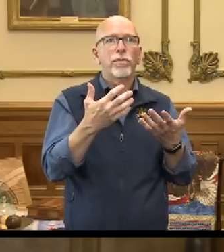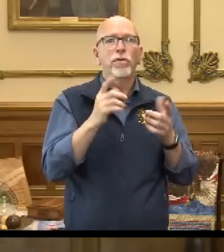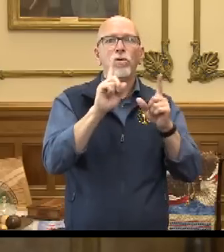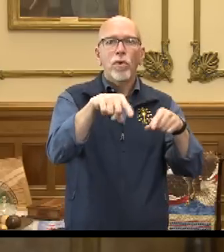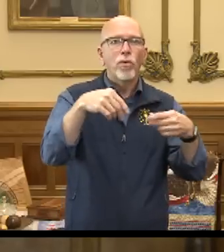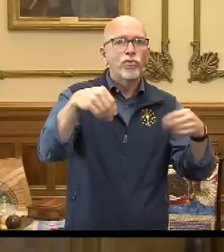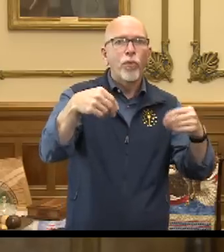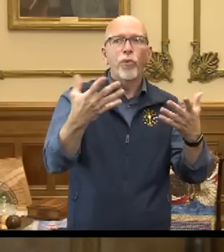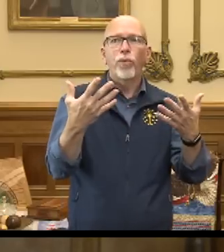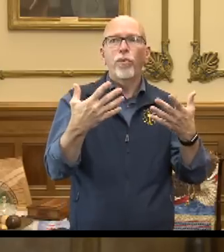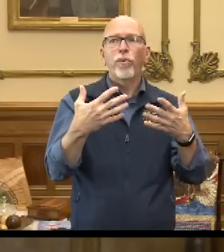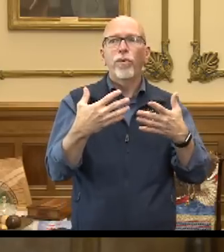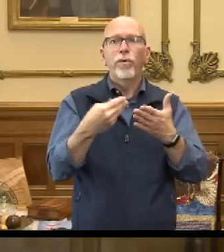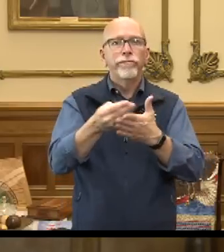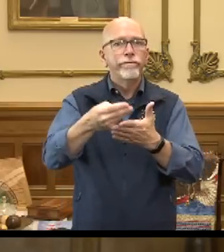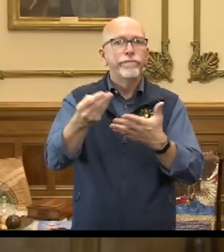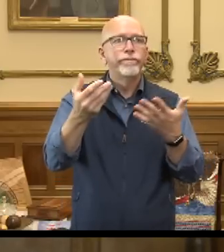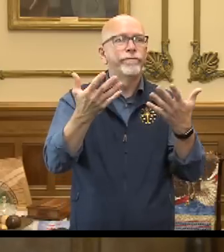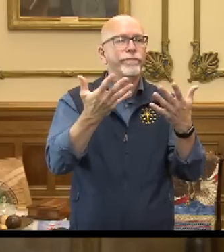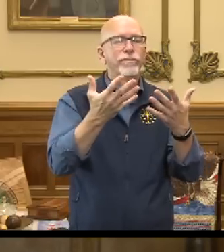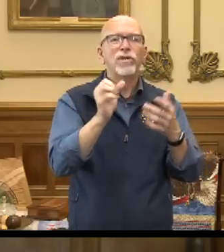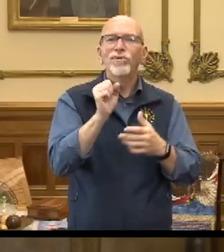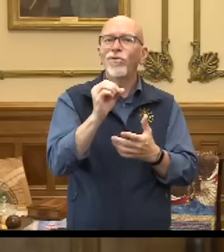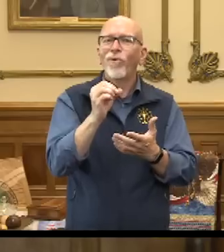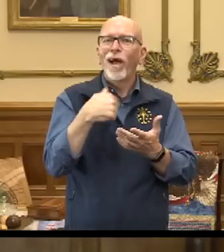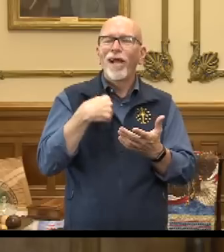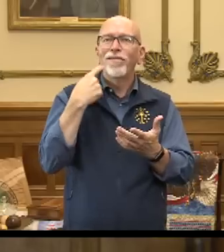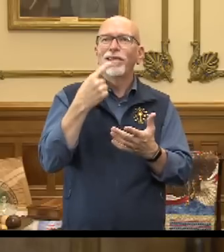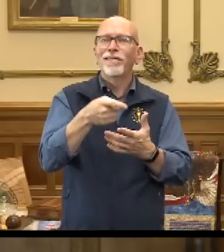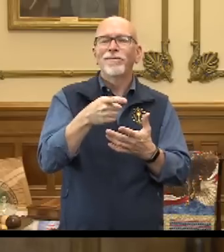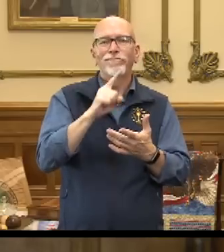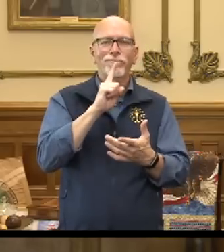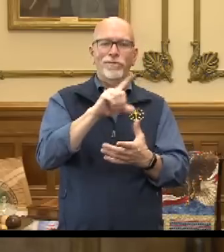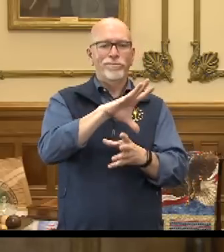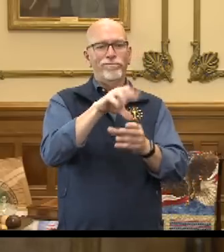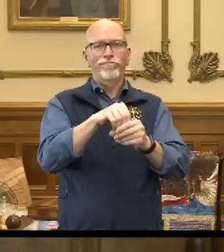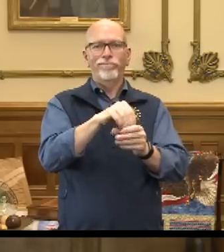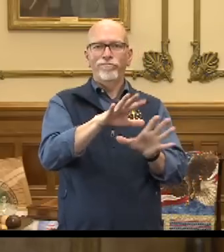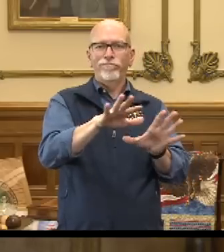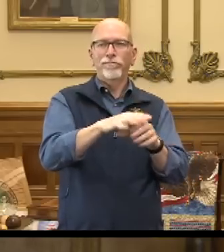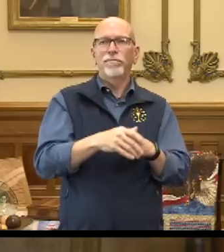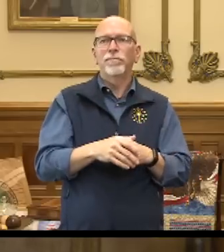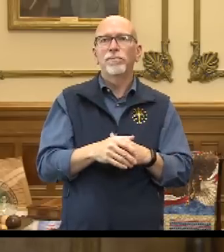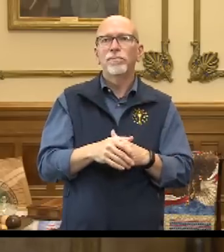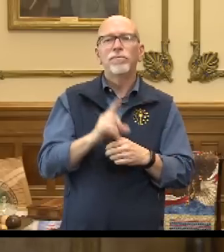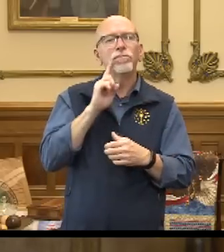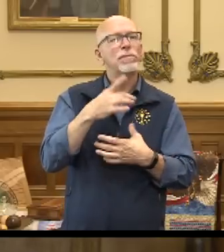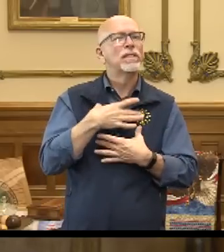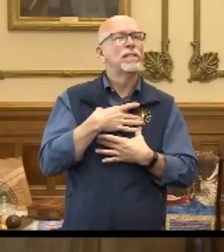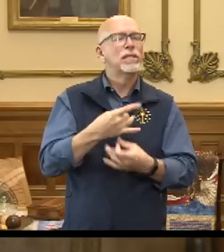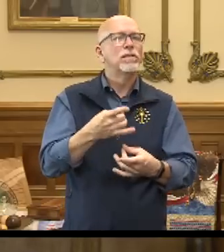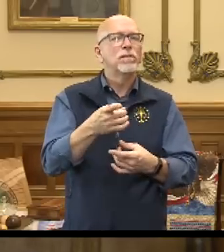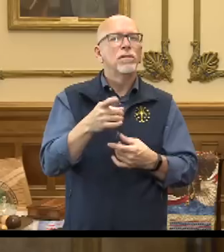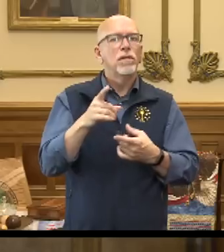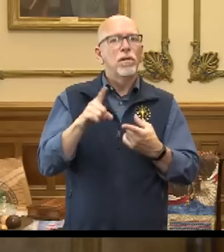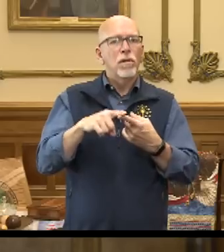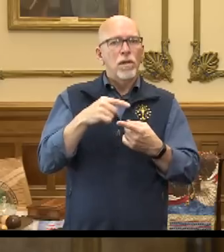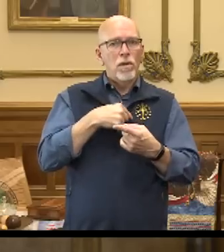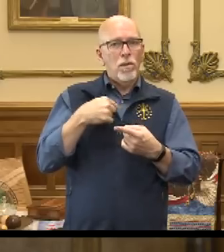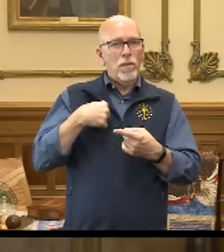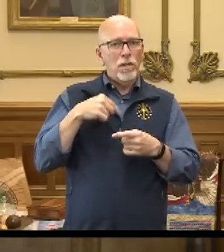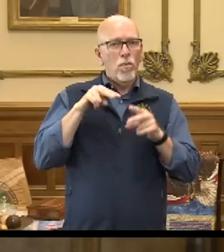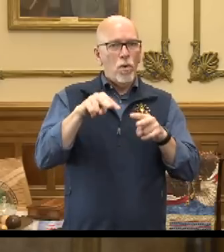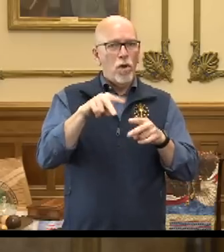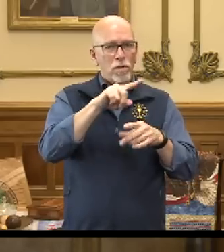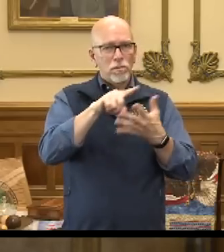to the retail establishments, et cetera. So I think it's a combination of both of those. It's interesting when we watch